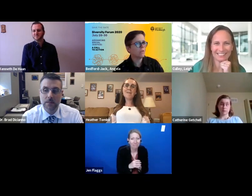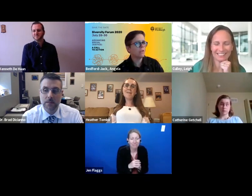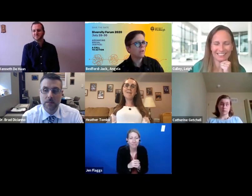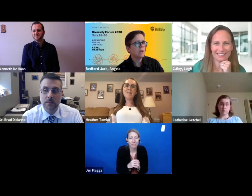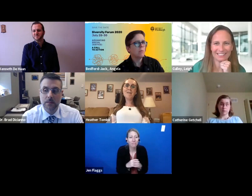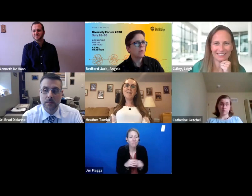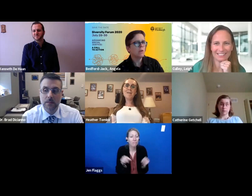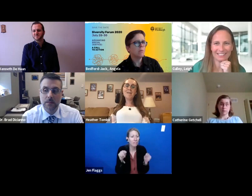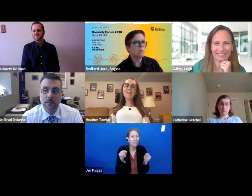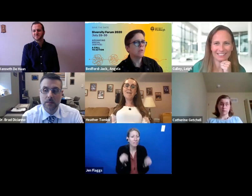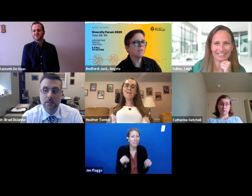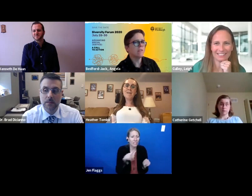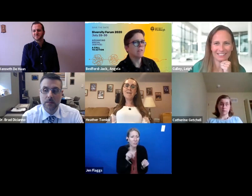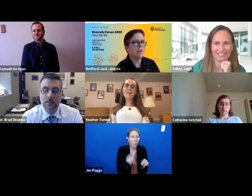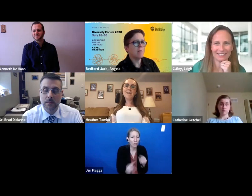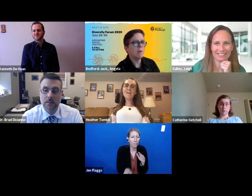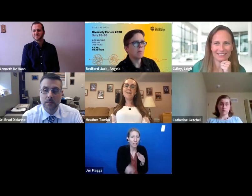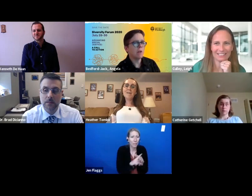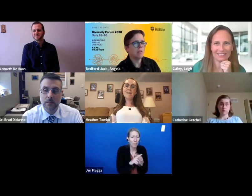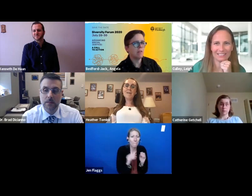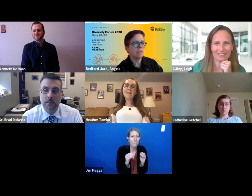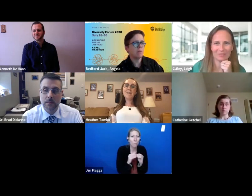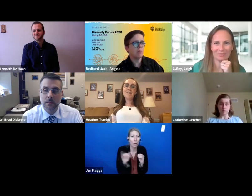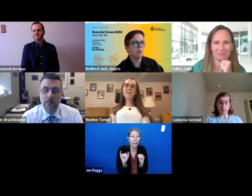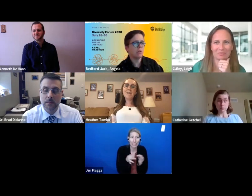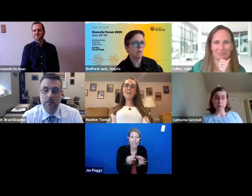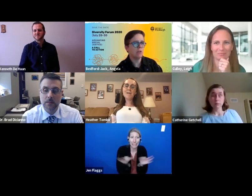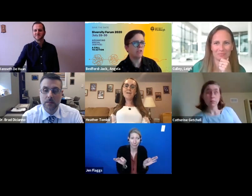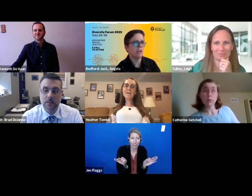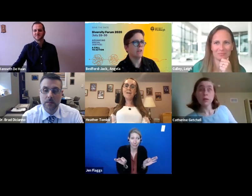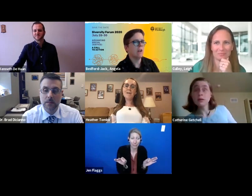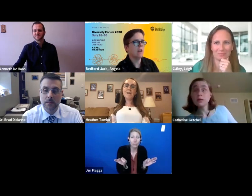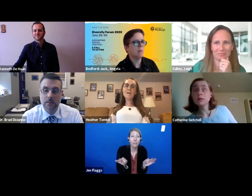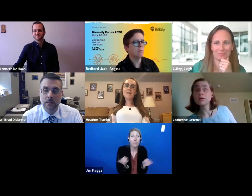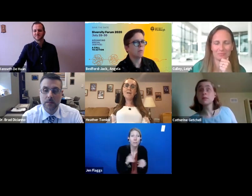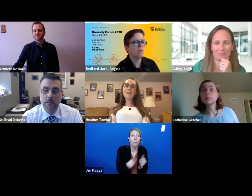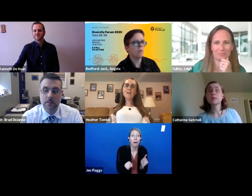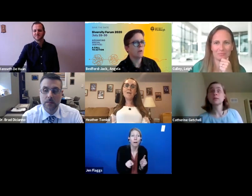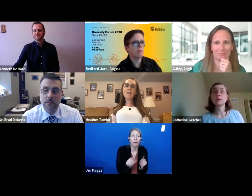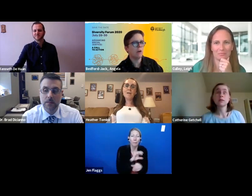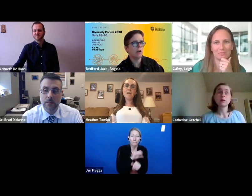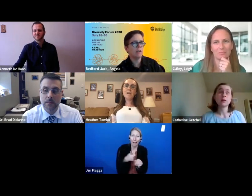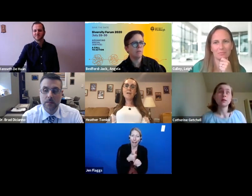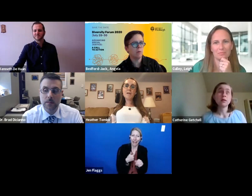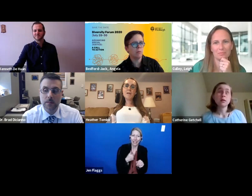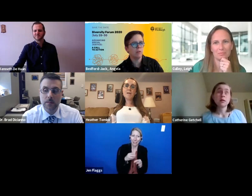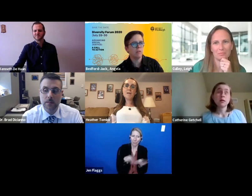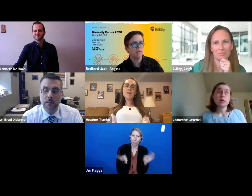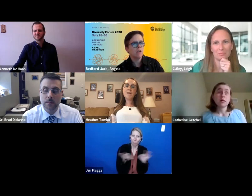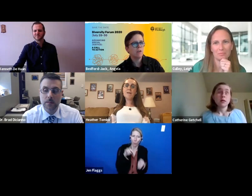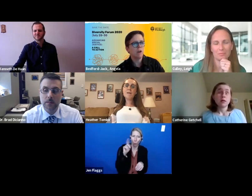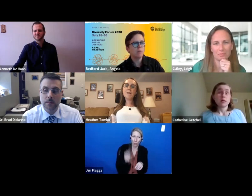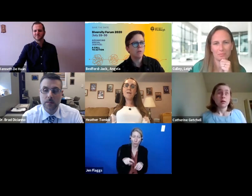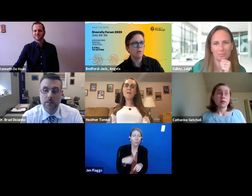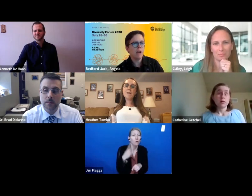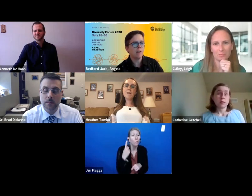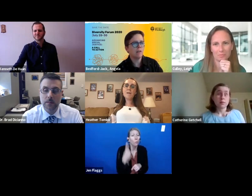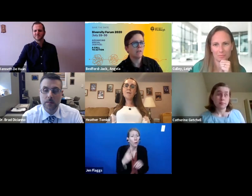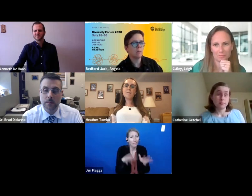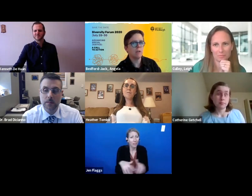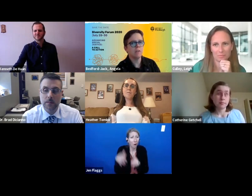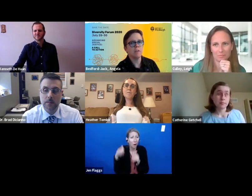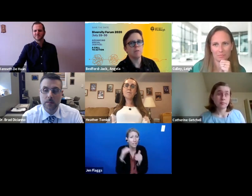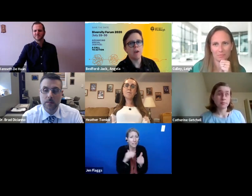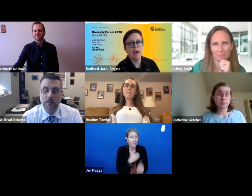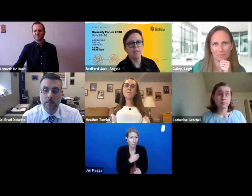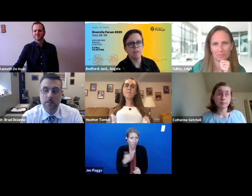was posed more as a statement, but I think there's an important question. So one of our audience members talked a bit about